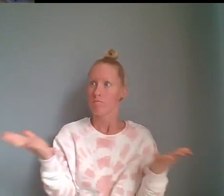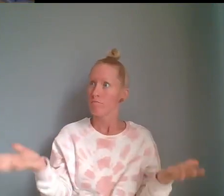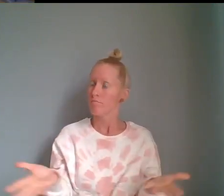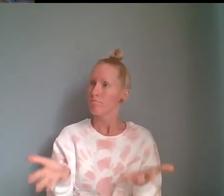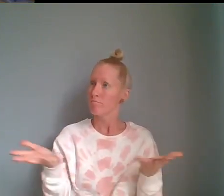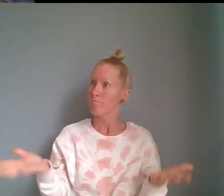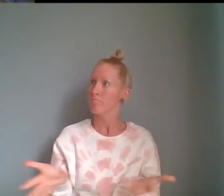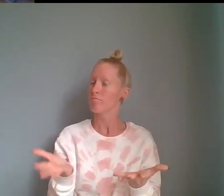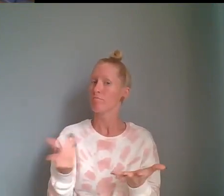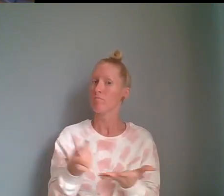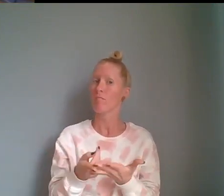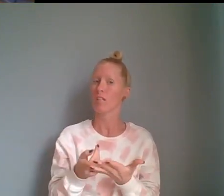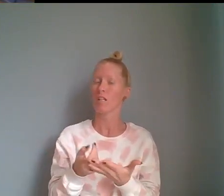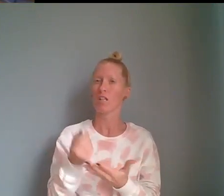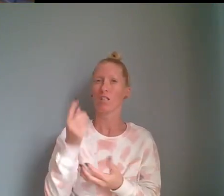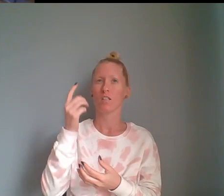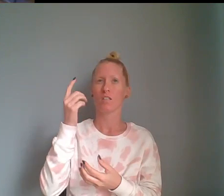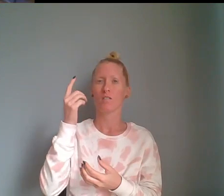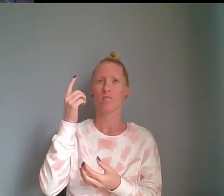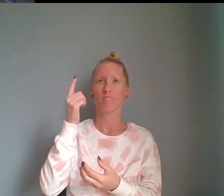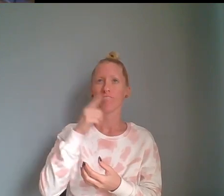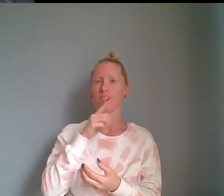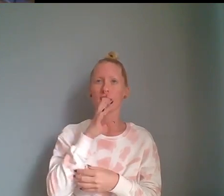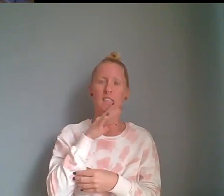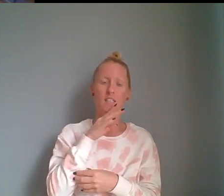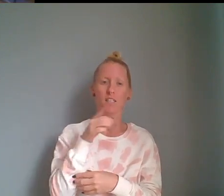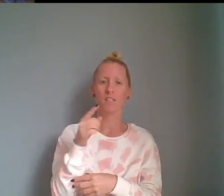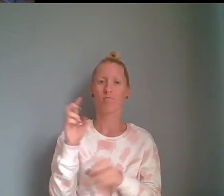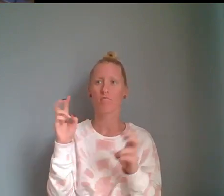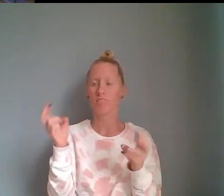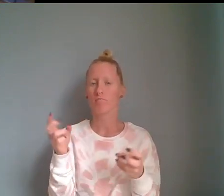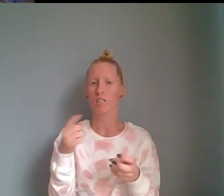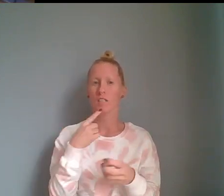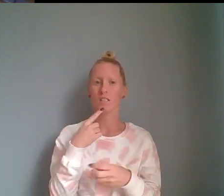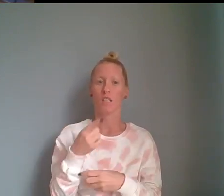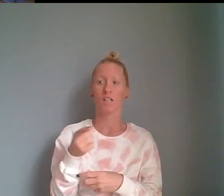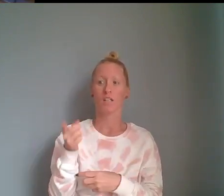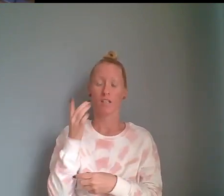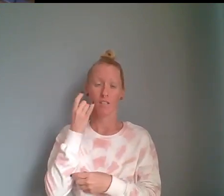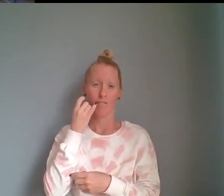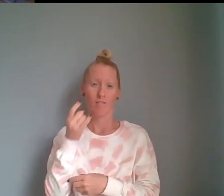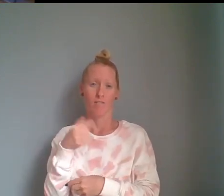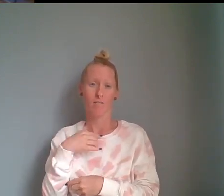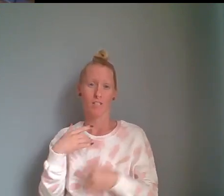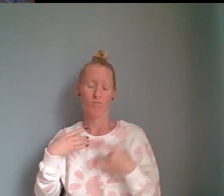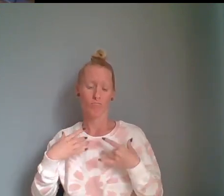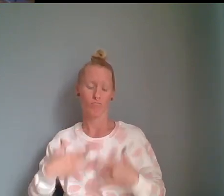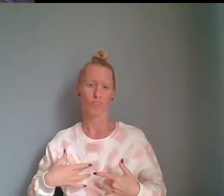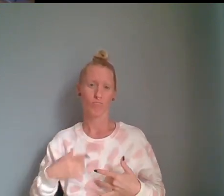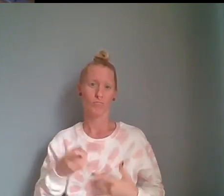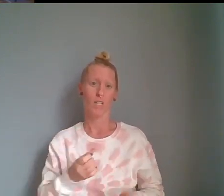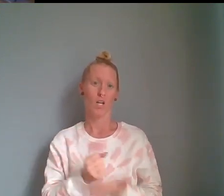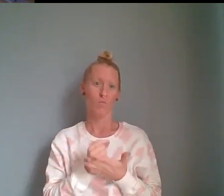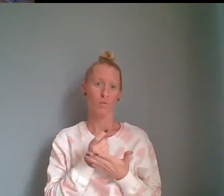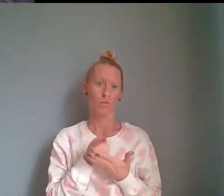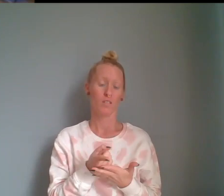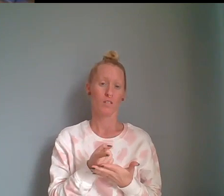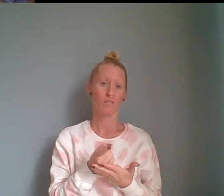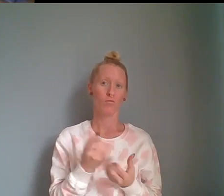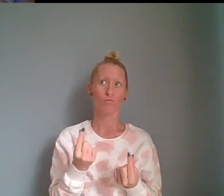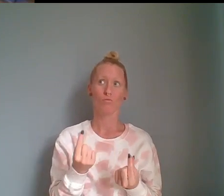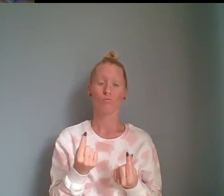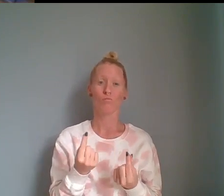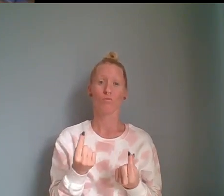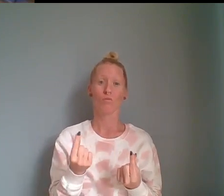phrases he can say to himself when he feels discouraged and plunging down. She's also helping him do what's called anticipatory